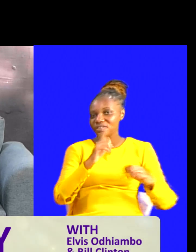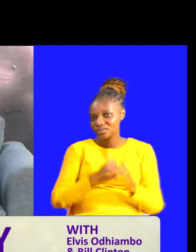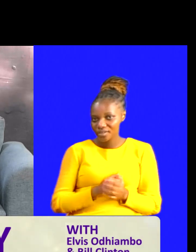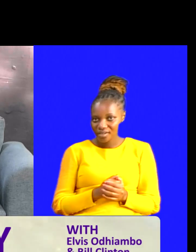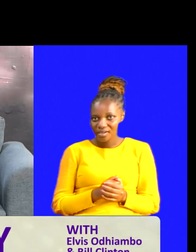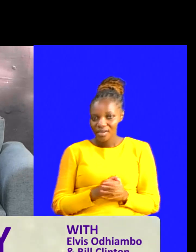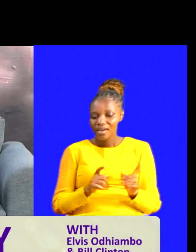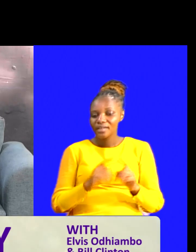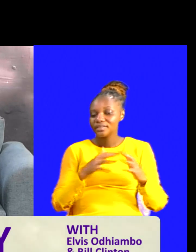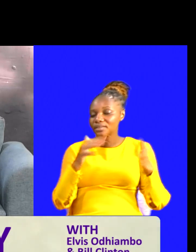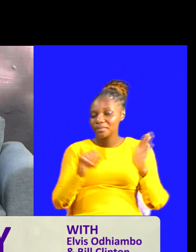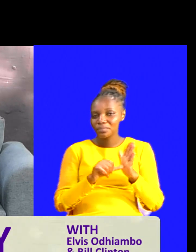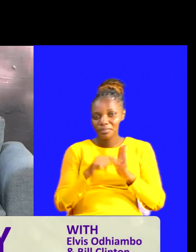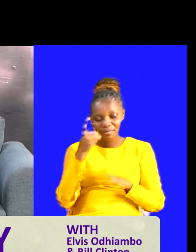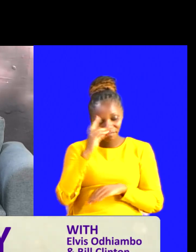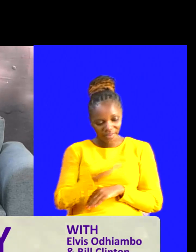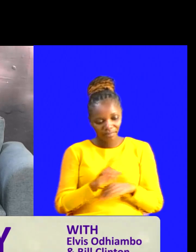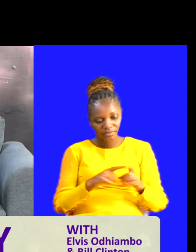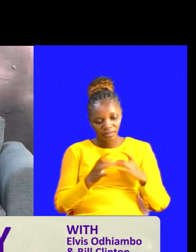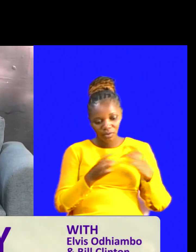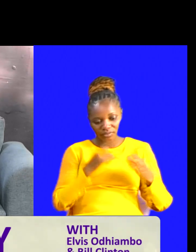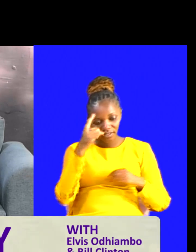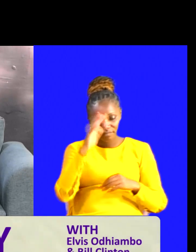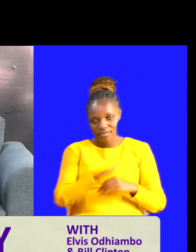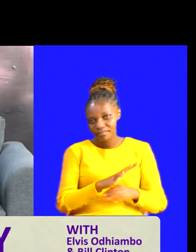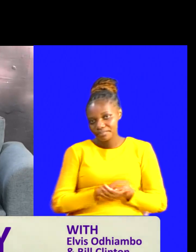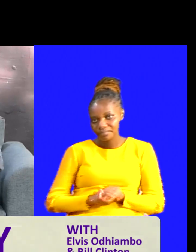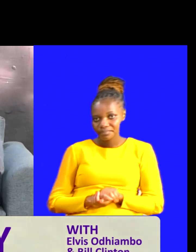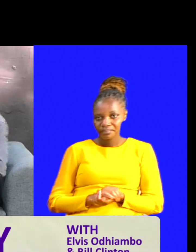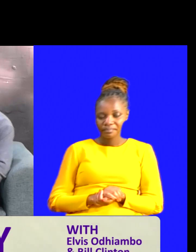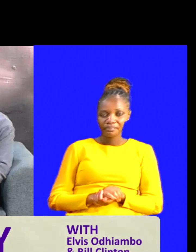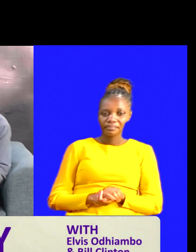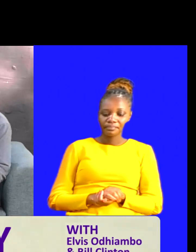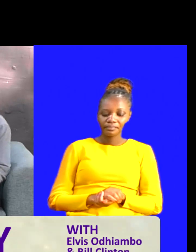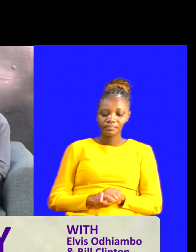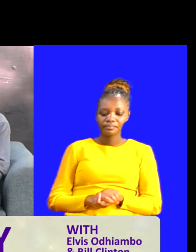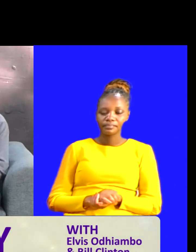will be a big problem and a big concern for Mauricio Pochettino.